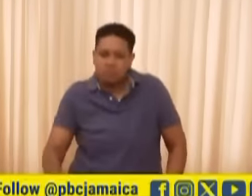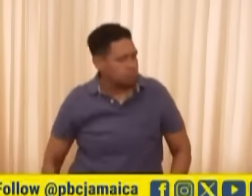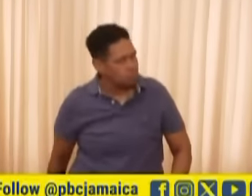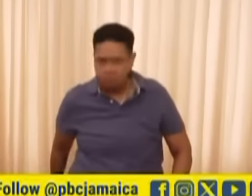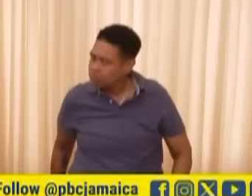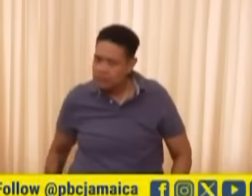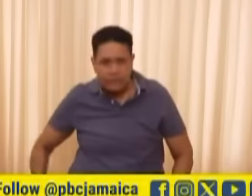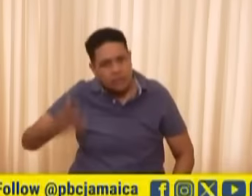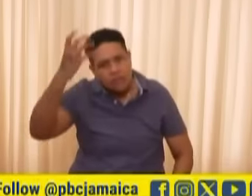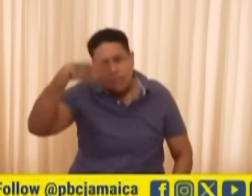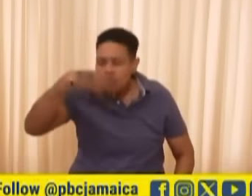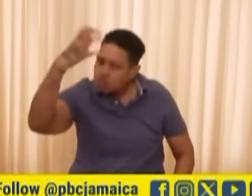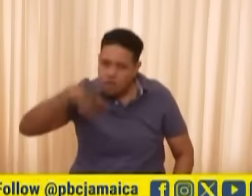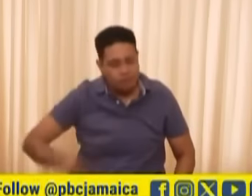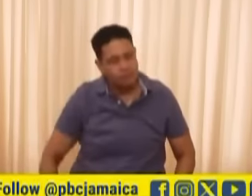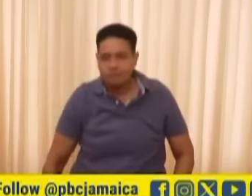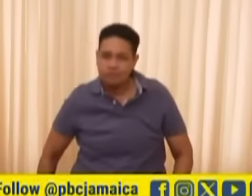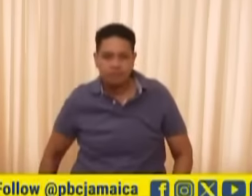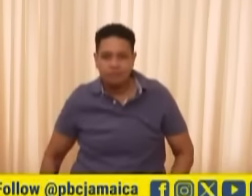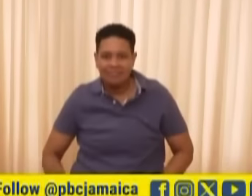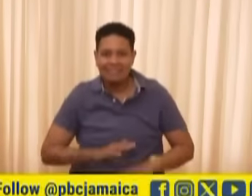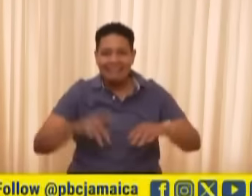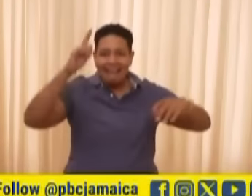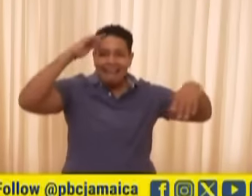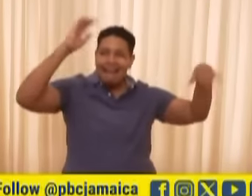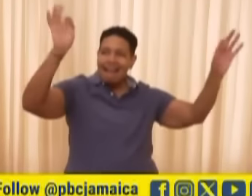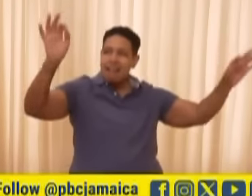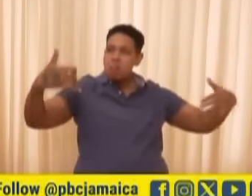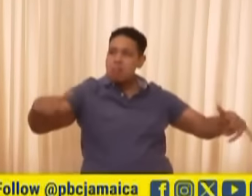Do not gamble